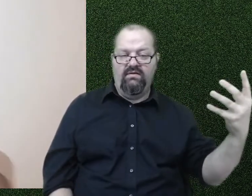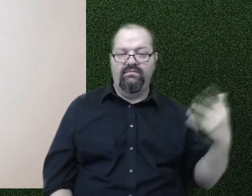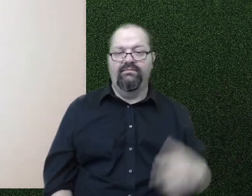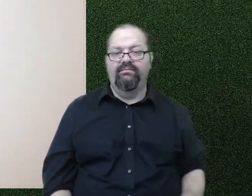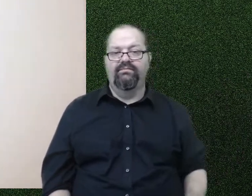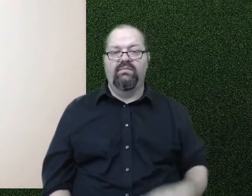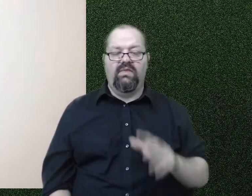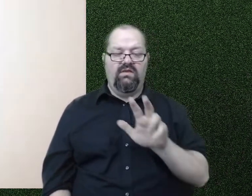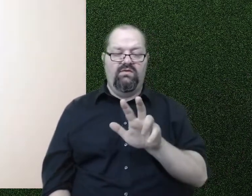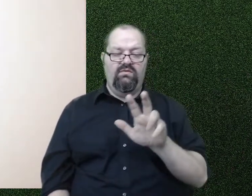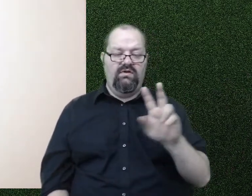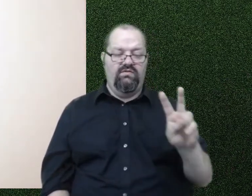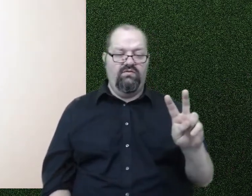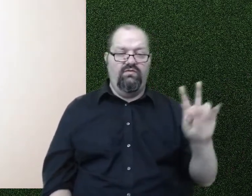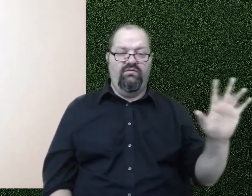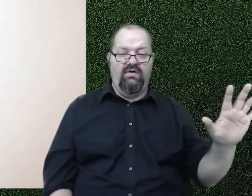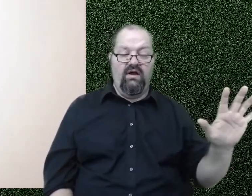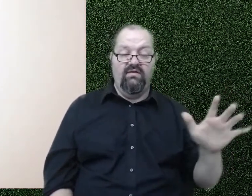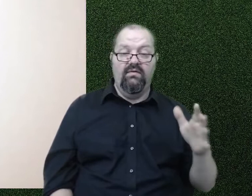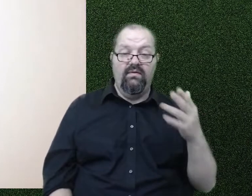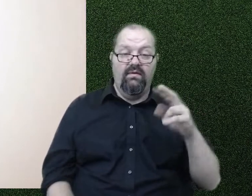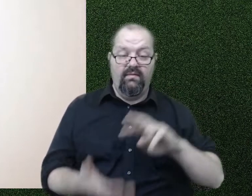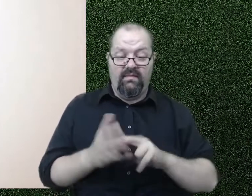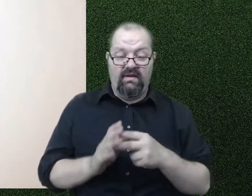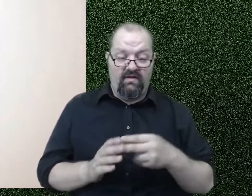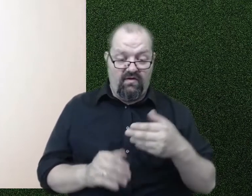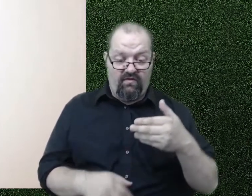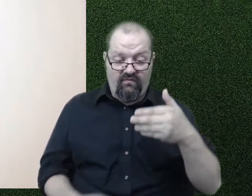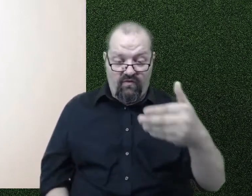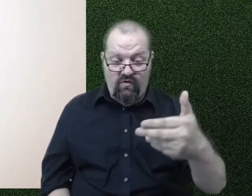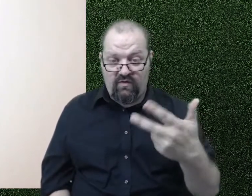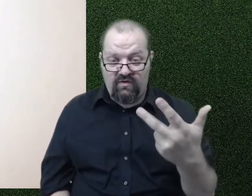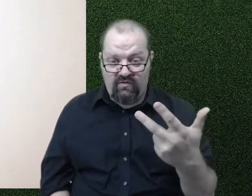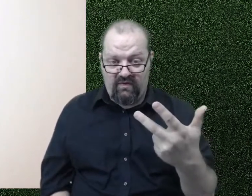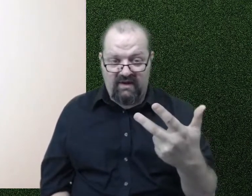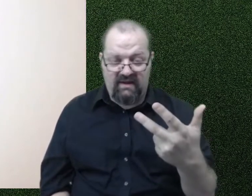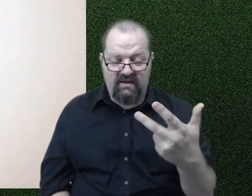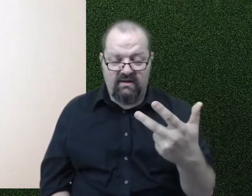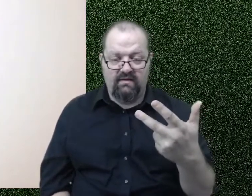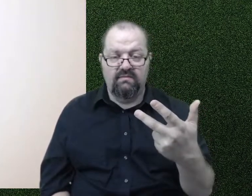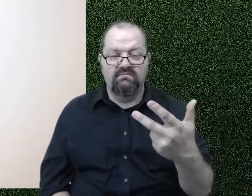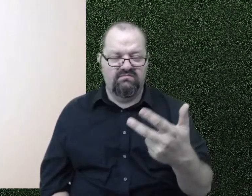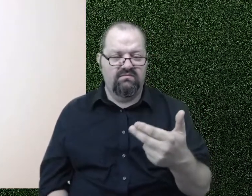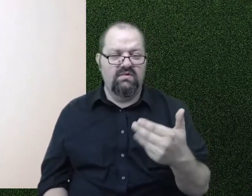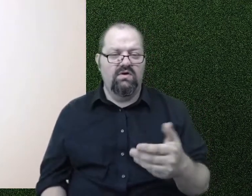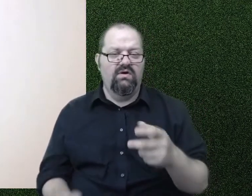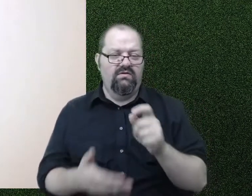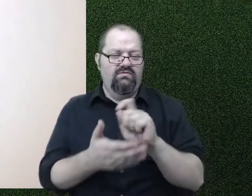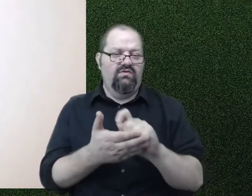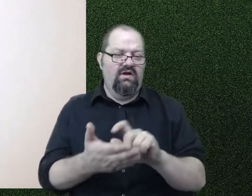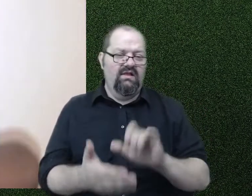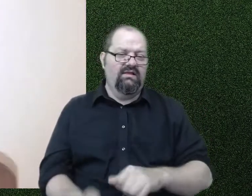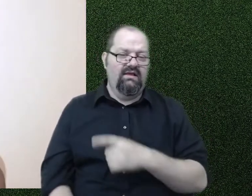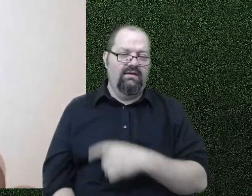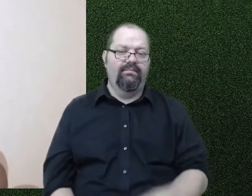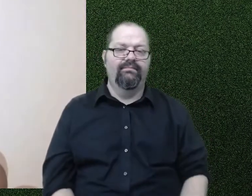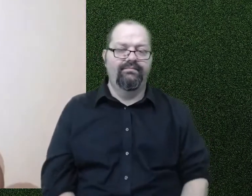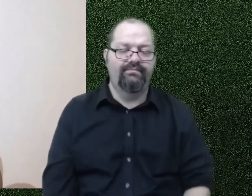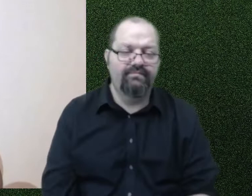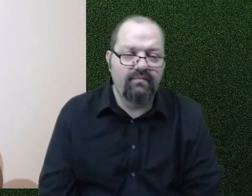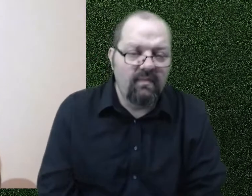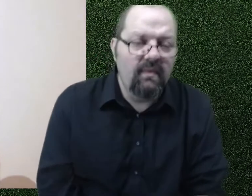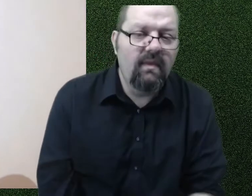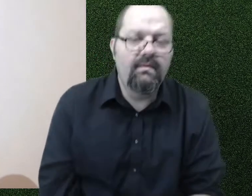Well, I know I want to go forward 3 units in the x direction. I'm just going to draw tick marks like this. I'm drawing them on an angle because